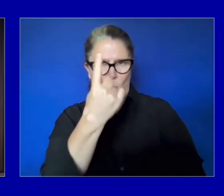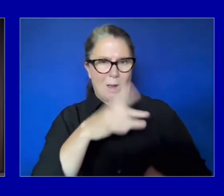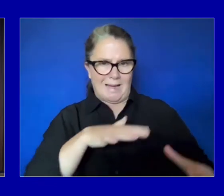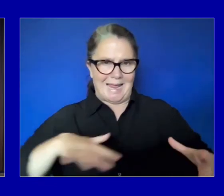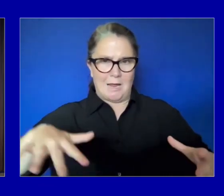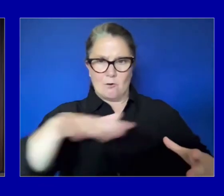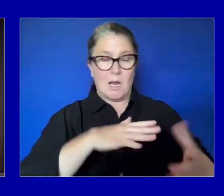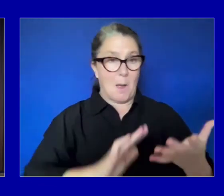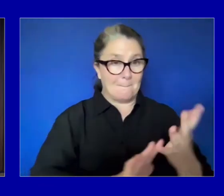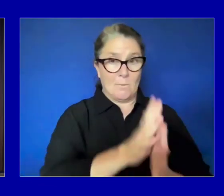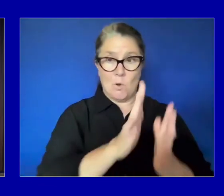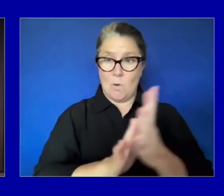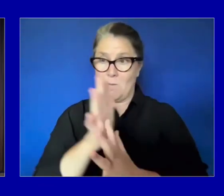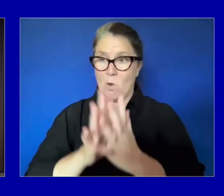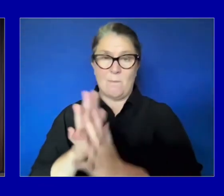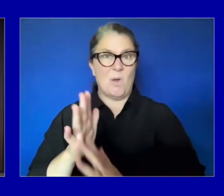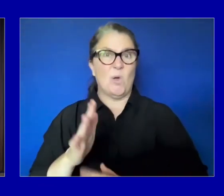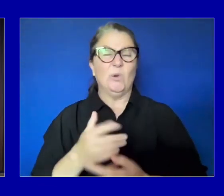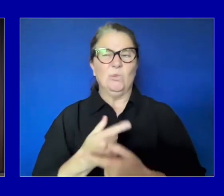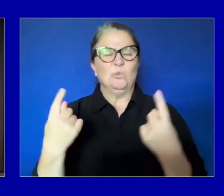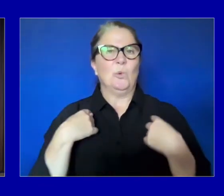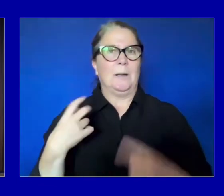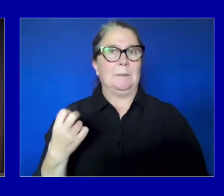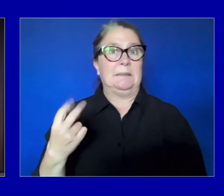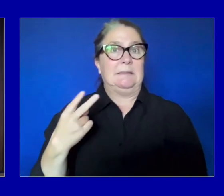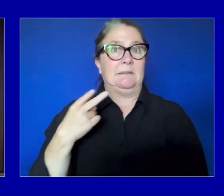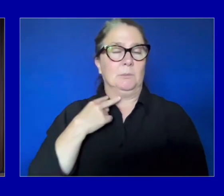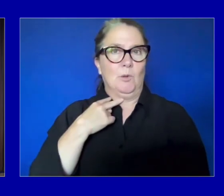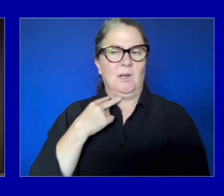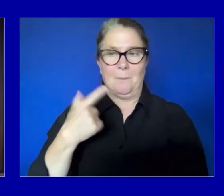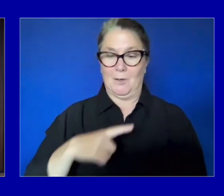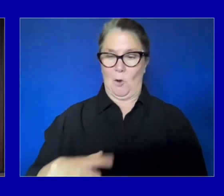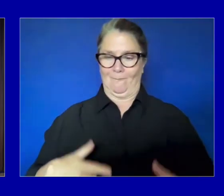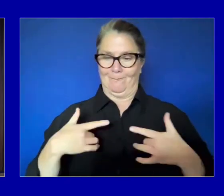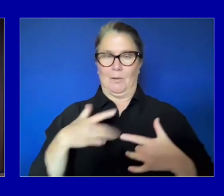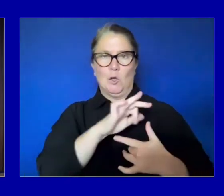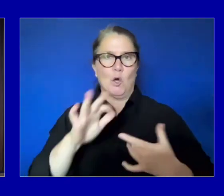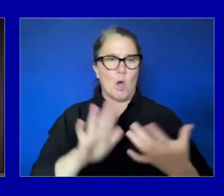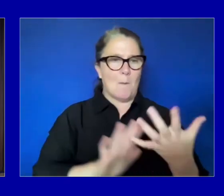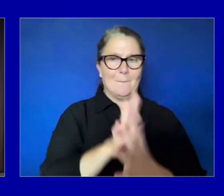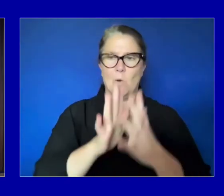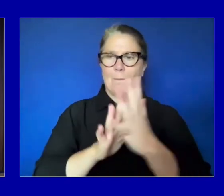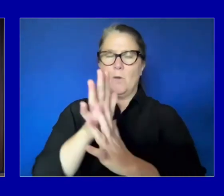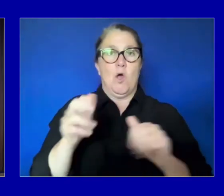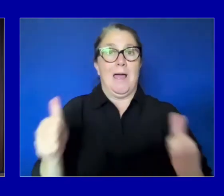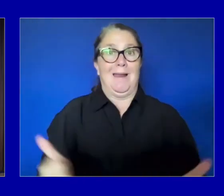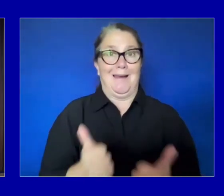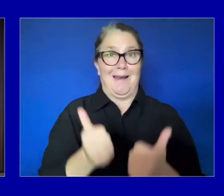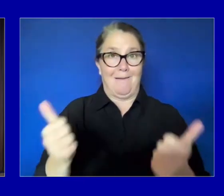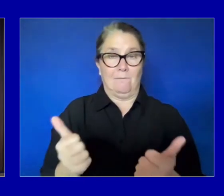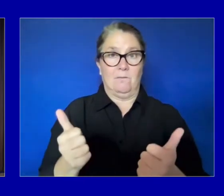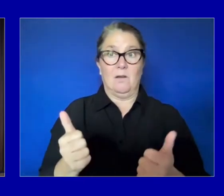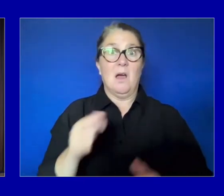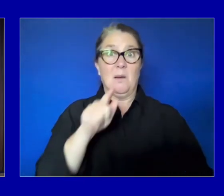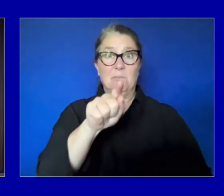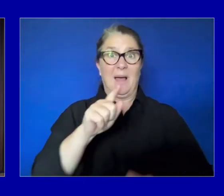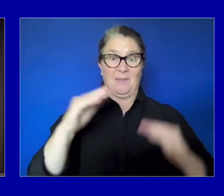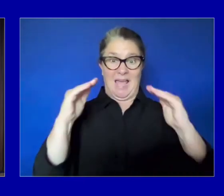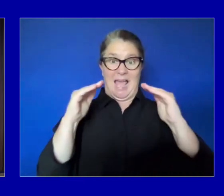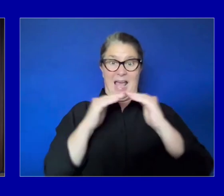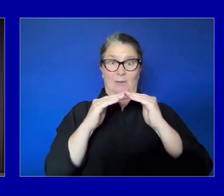it now. It stands out in the paddy. You, you can, it's a kilometre from the house, but you can stand at the kitchen window and you can tell